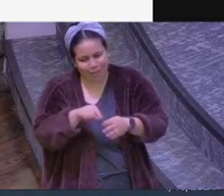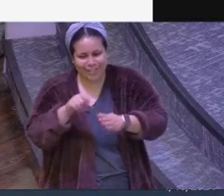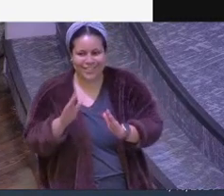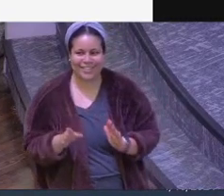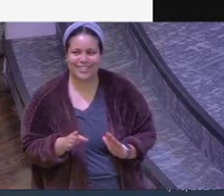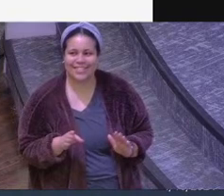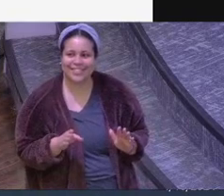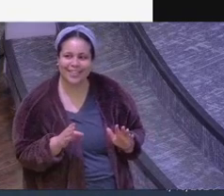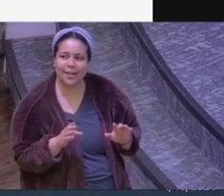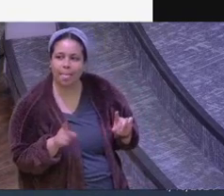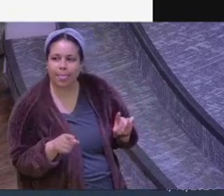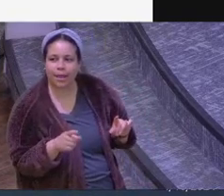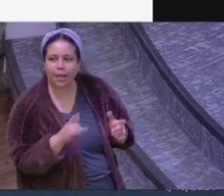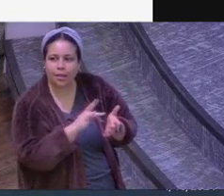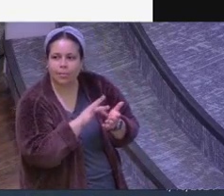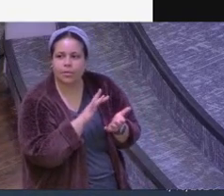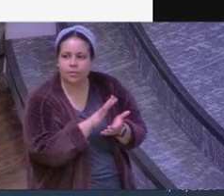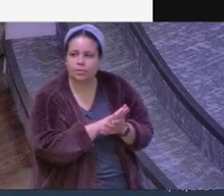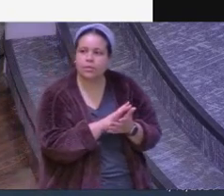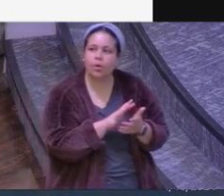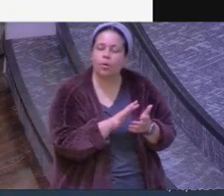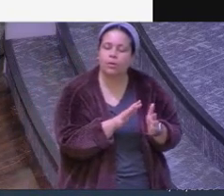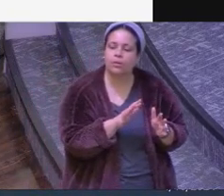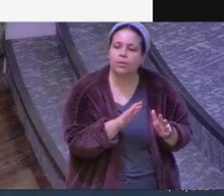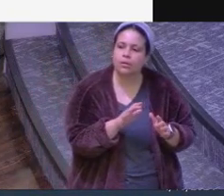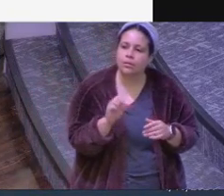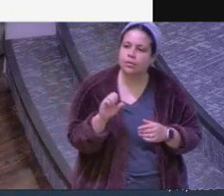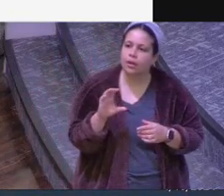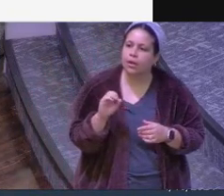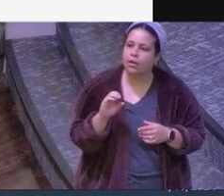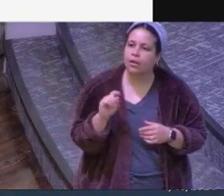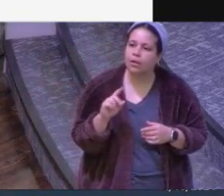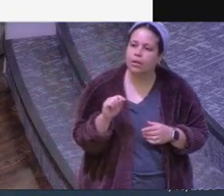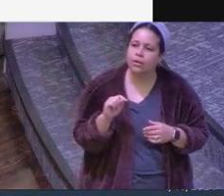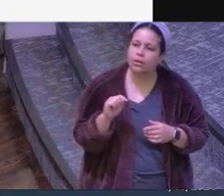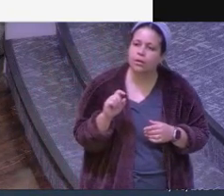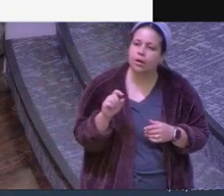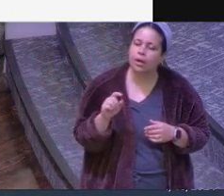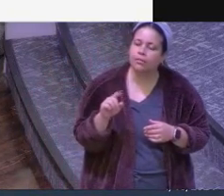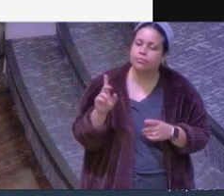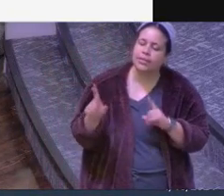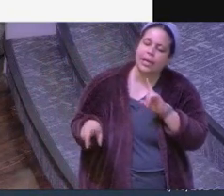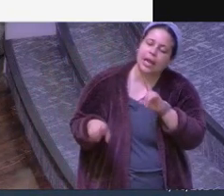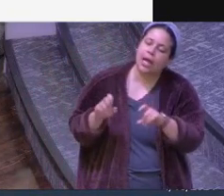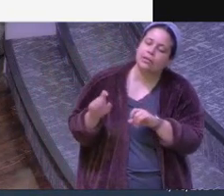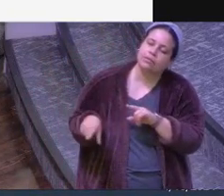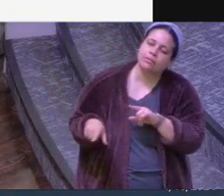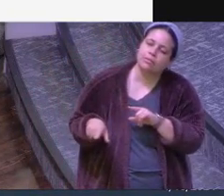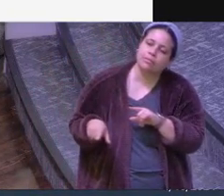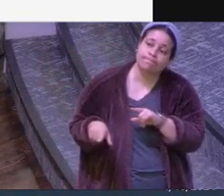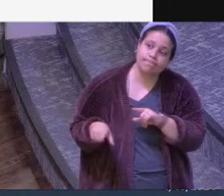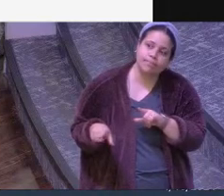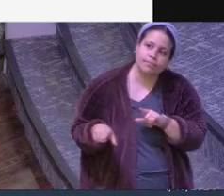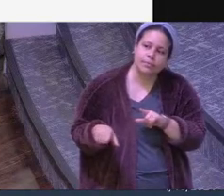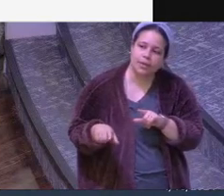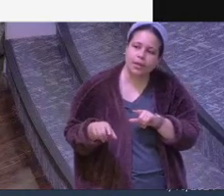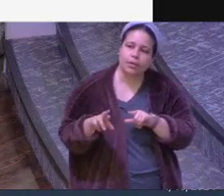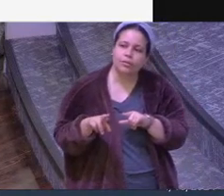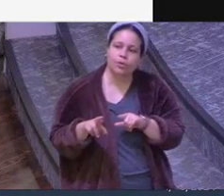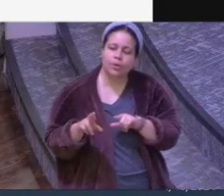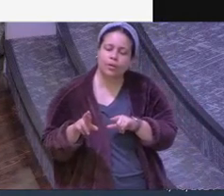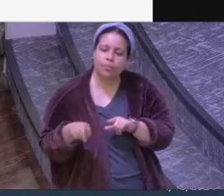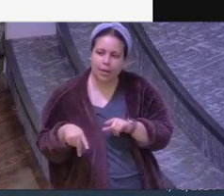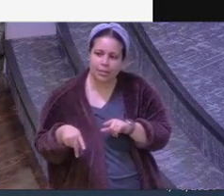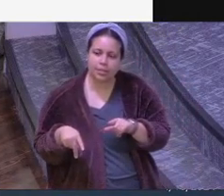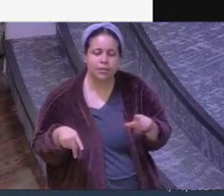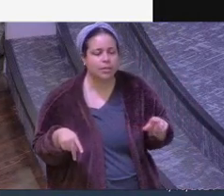kind of offsets that. Dr. Scott could definitely speak to that a little bit better if y'all have questions on that. Restorative practices, we currently